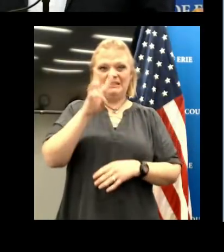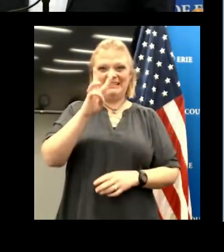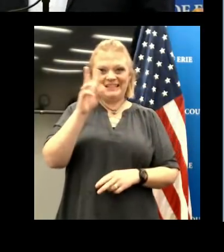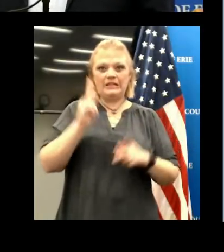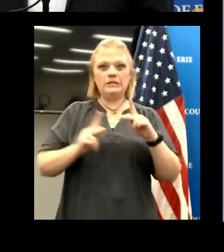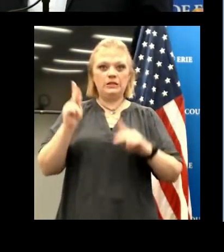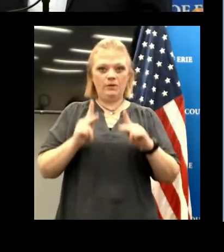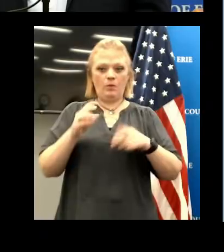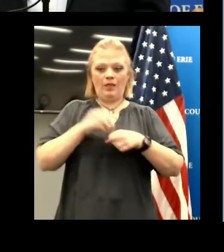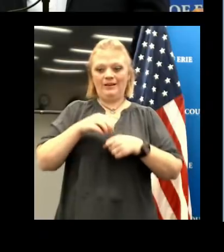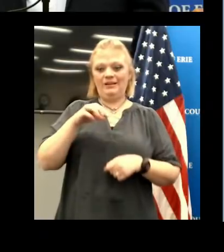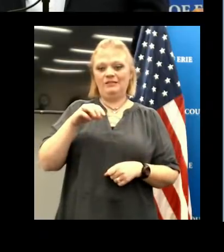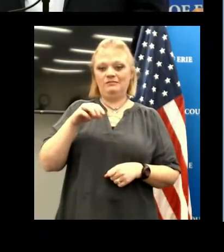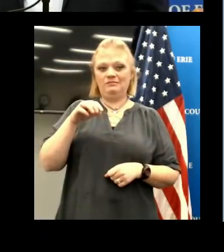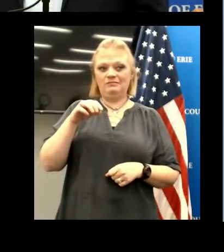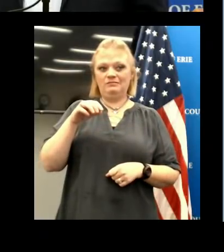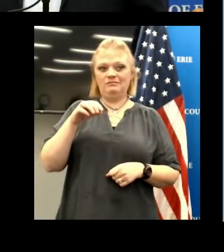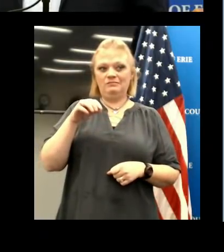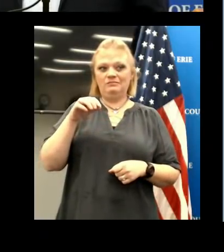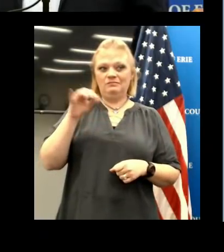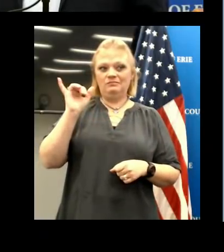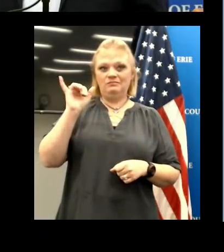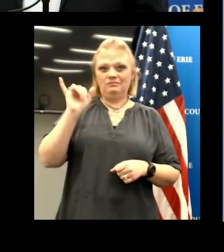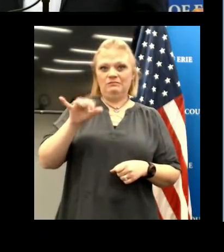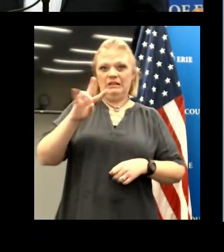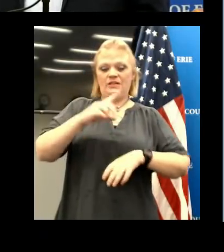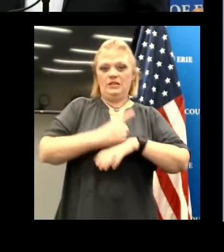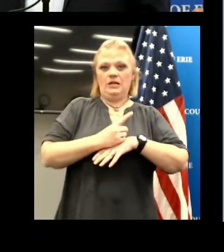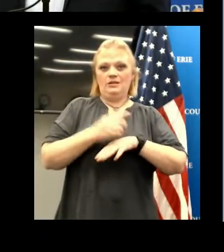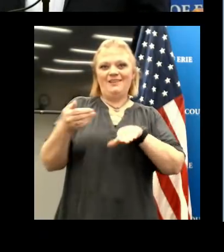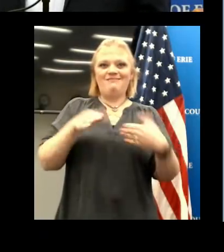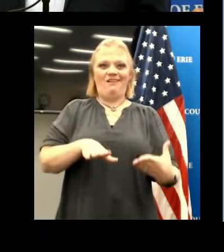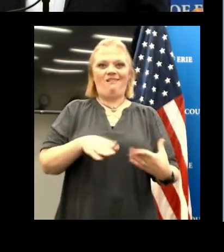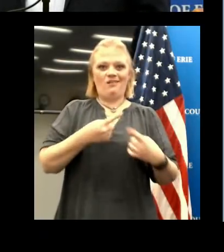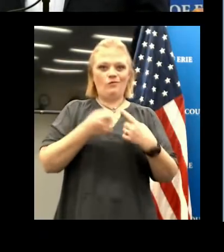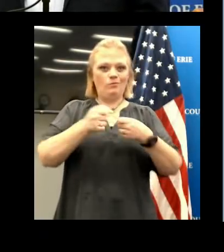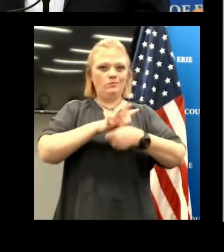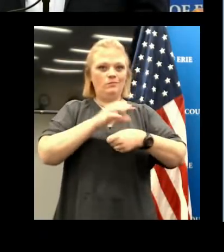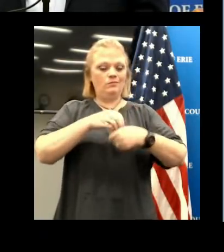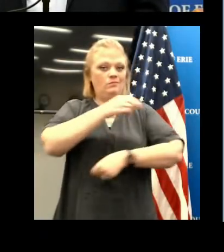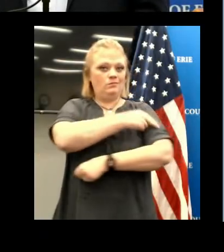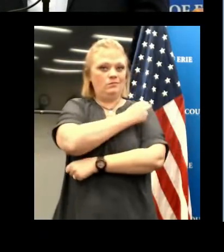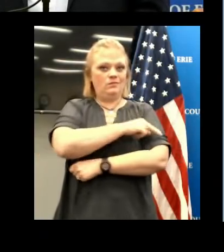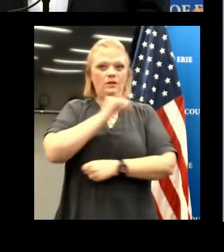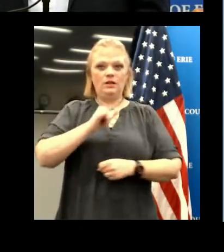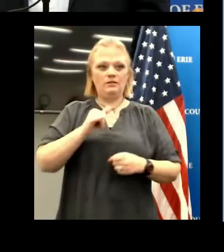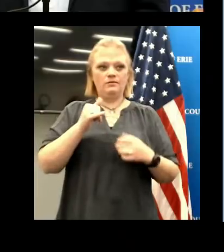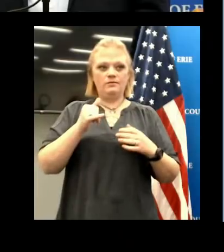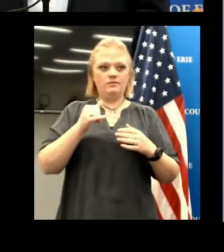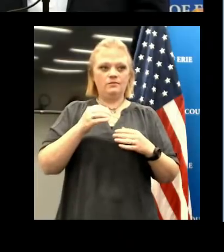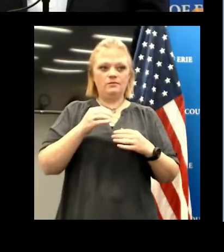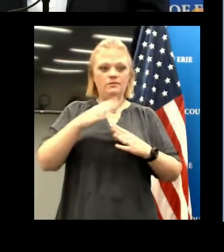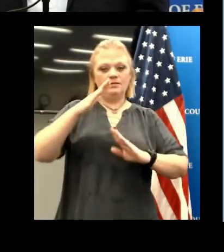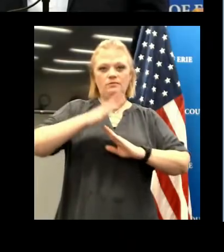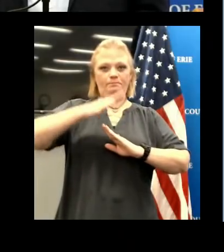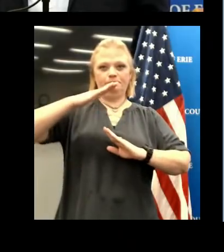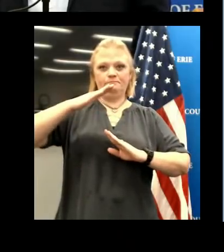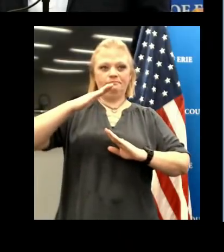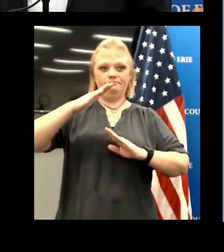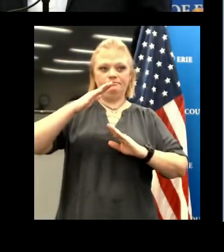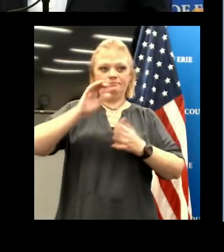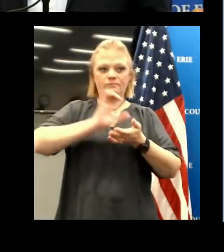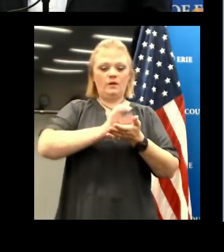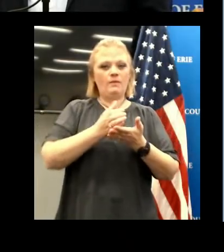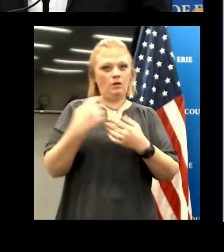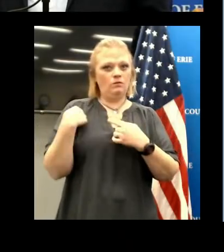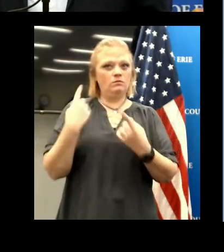died in an Erie County hospital from COVID-19, which is the highest amount we've had in any 1 week period in quite